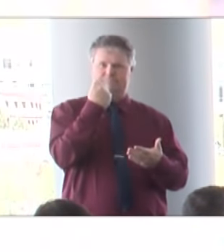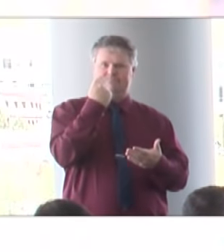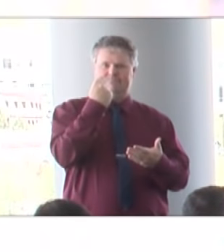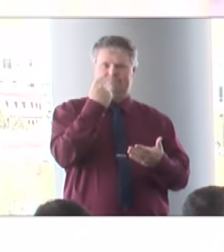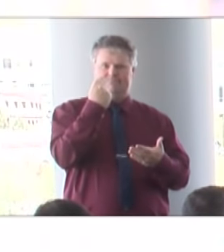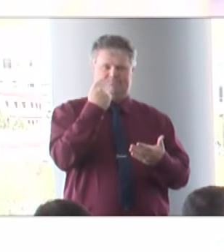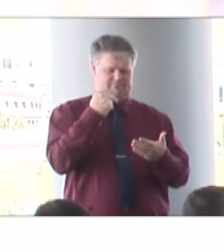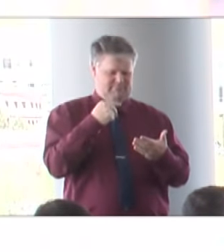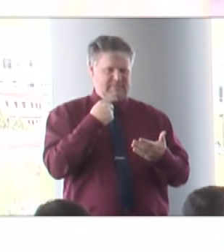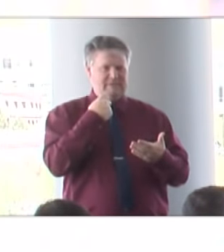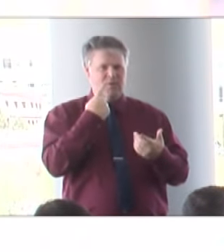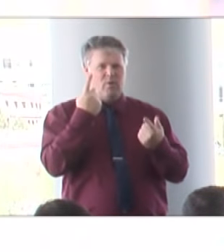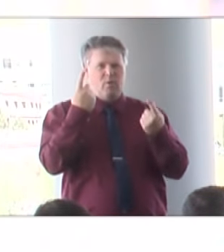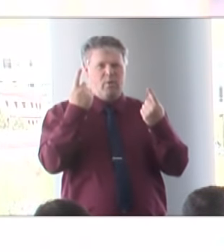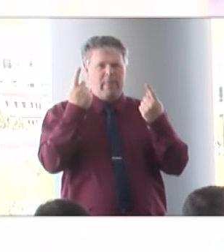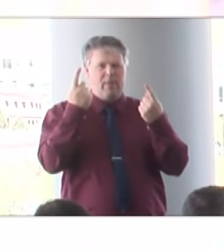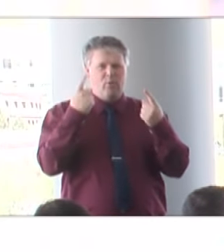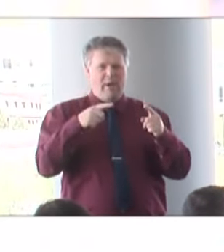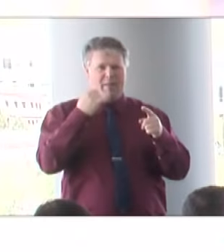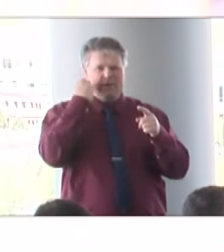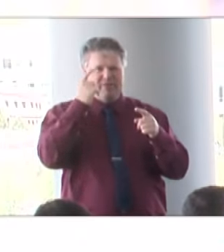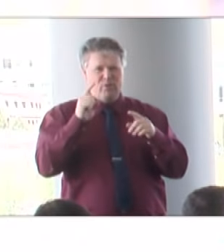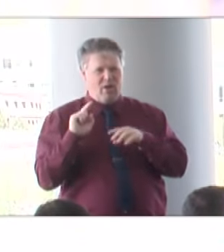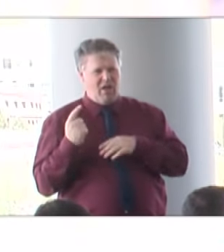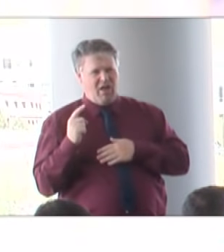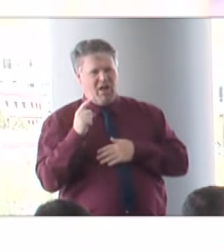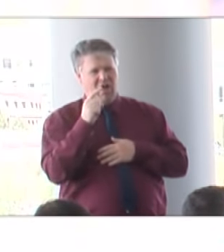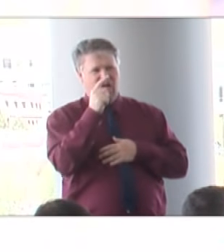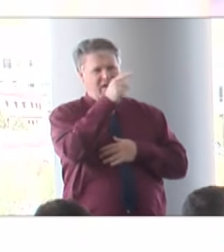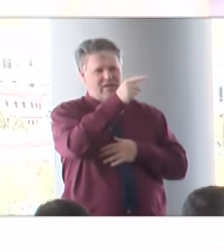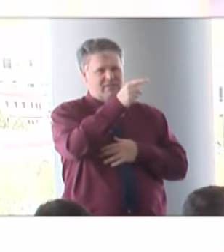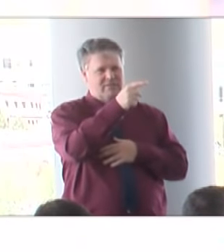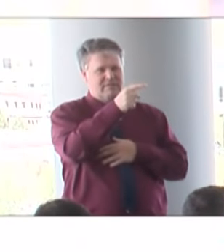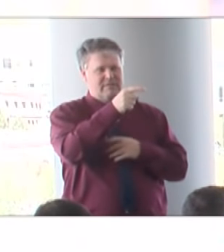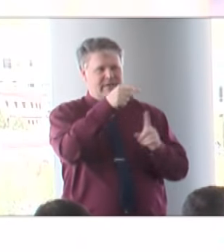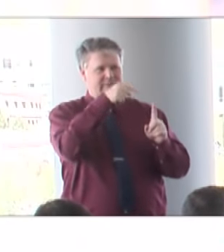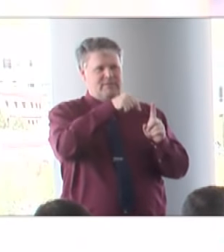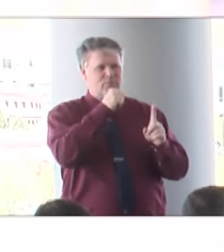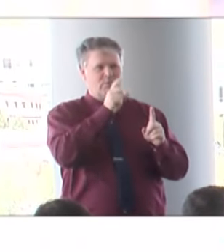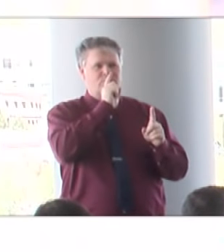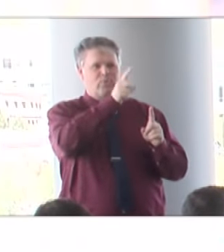said, Honey, what would happen if you got all the way across the country, and this turned out not to be real?